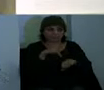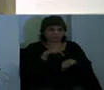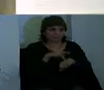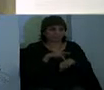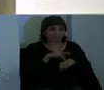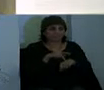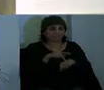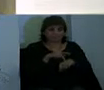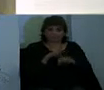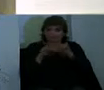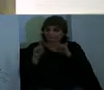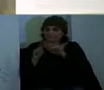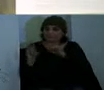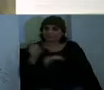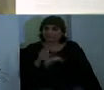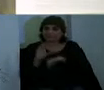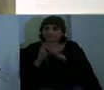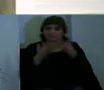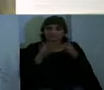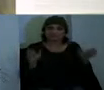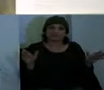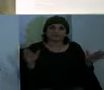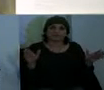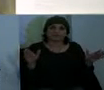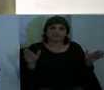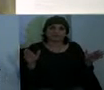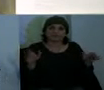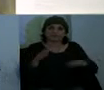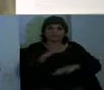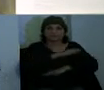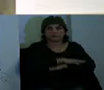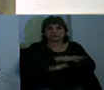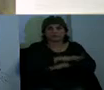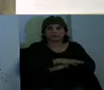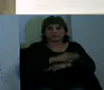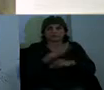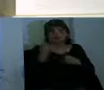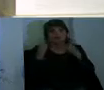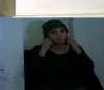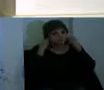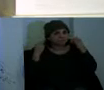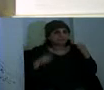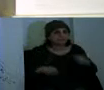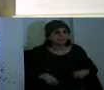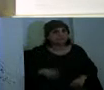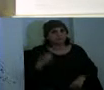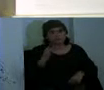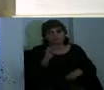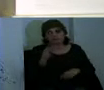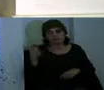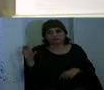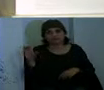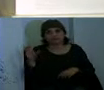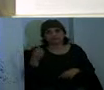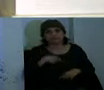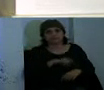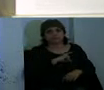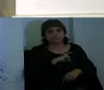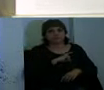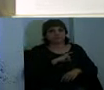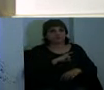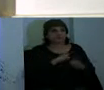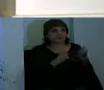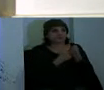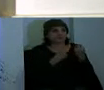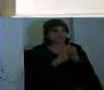Open Table MCC in Quezon City is one of the MCCs that we support with our time, talents, and